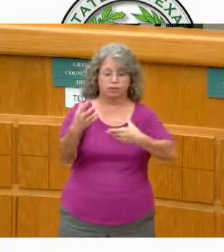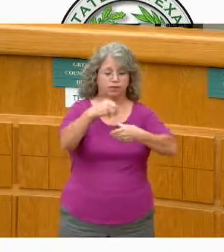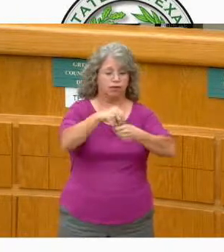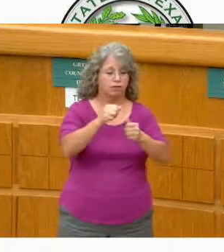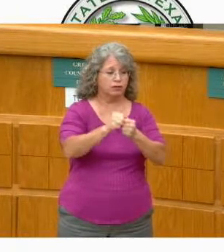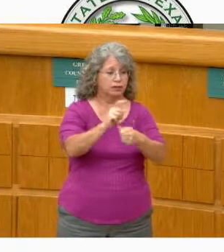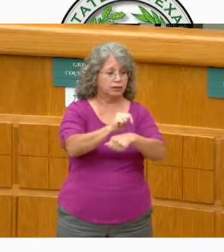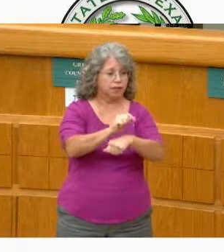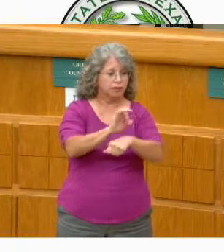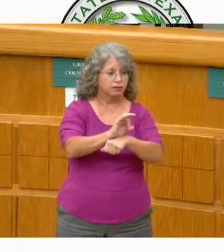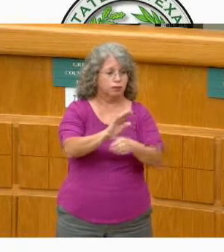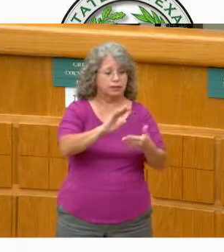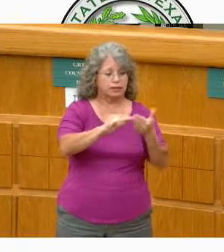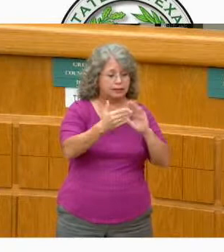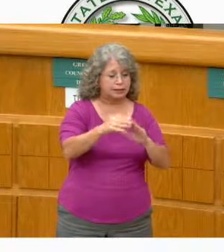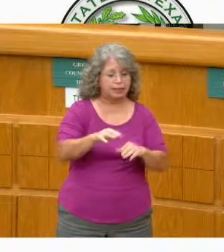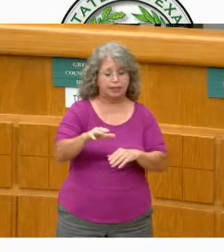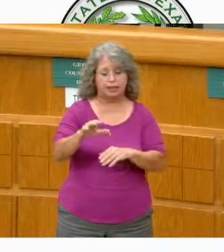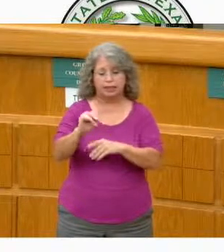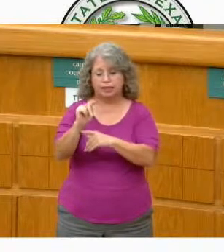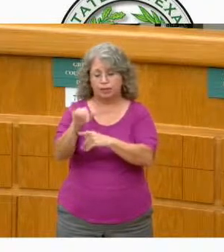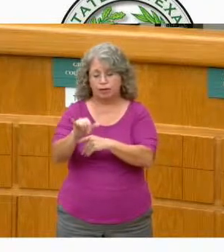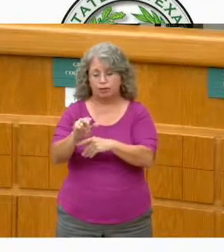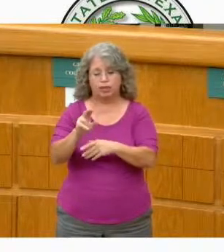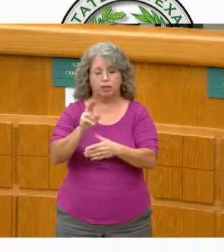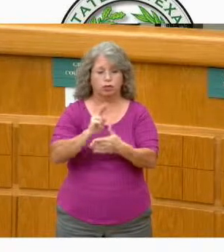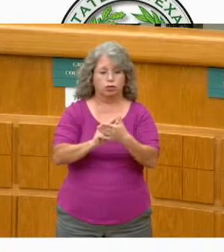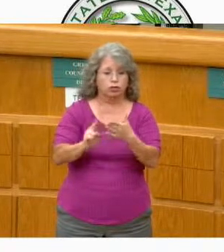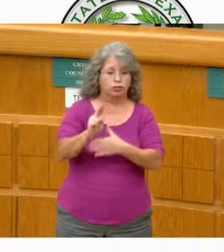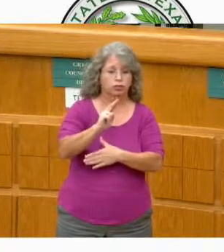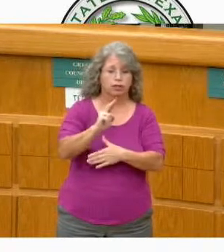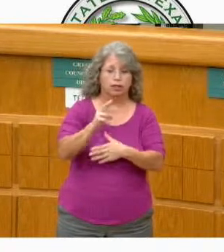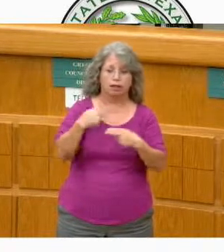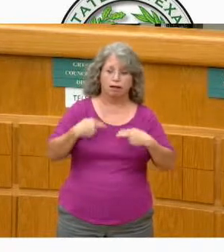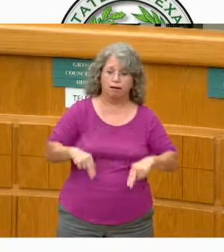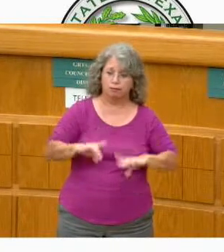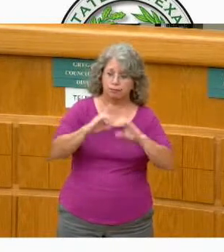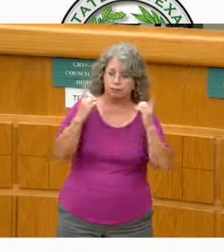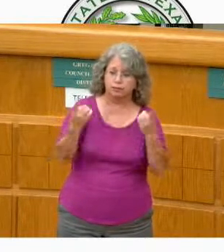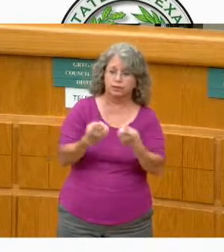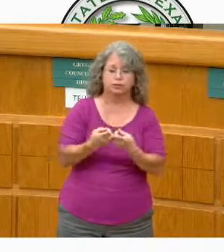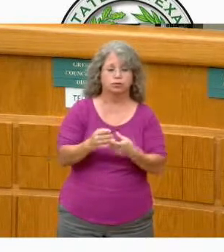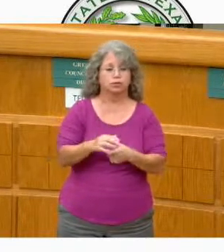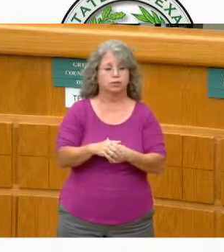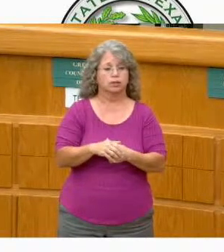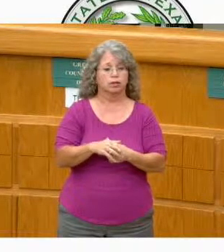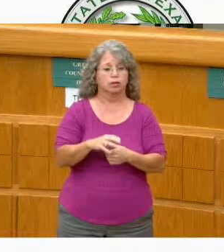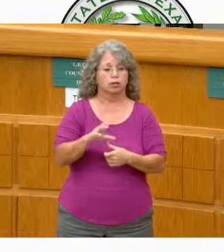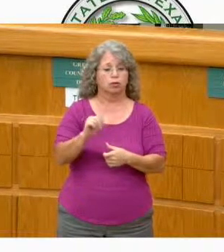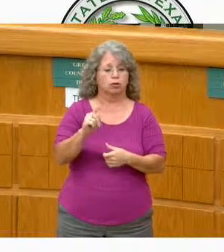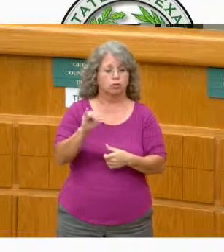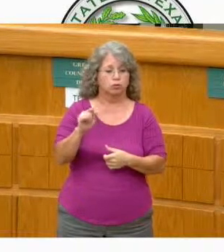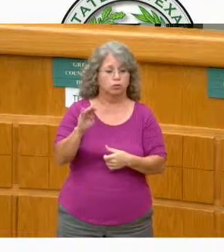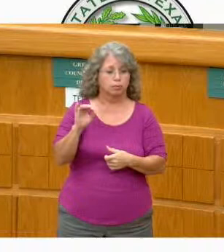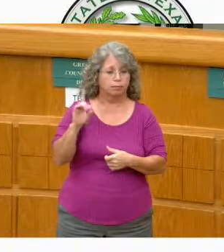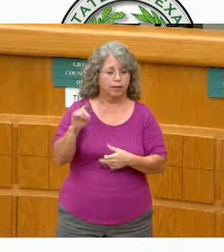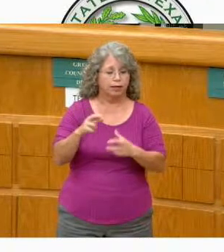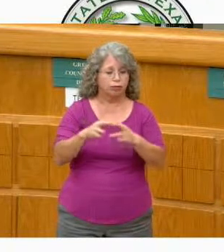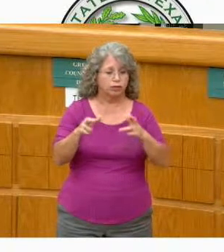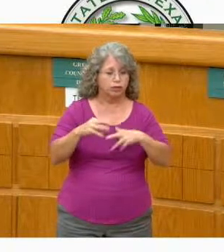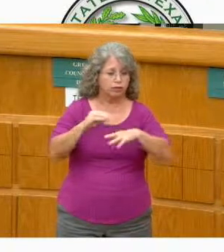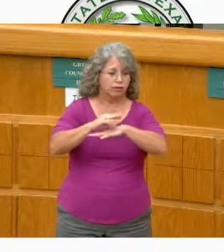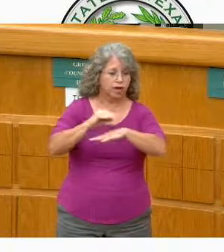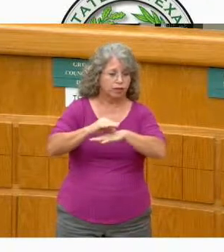that comprise the task force, the city, the county, the university, the public health district, and the Coastal Bend